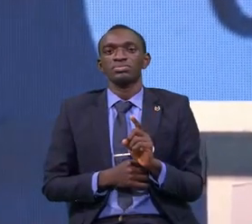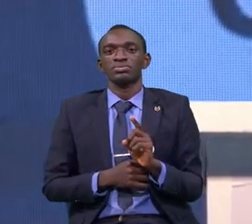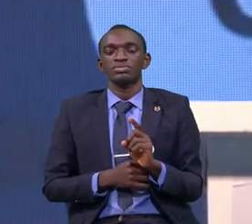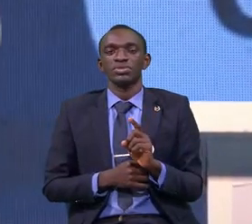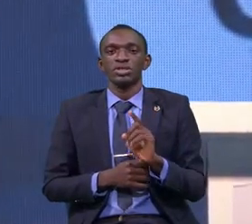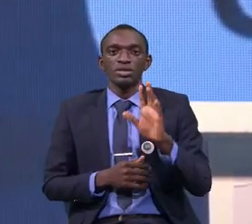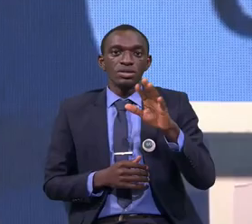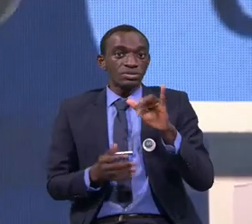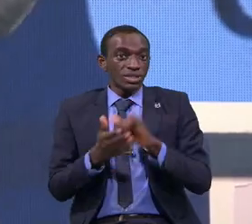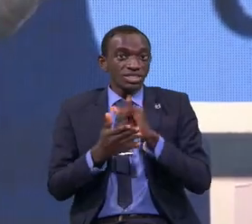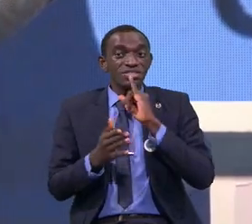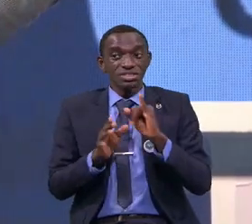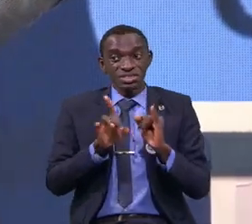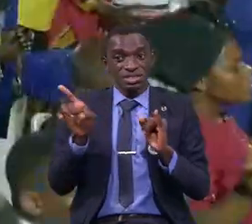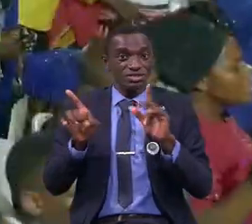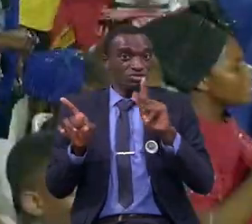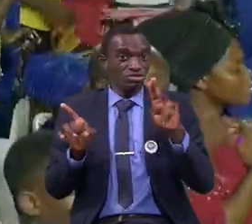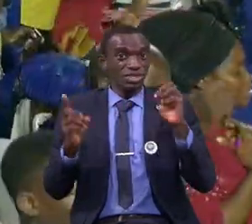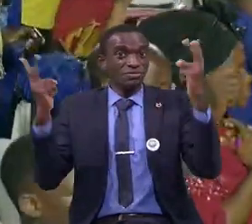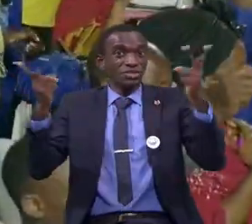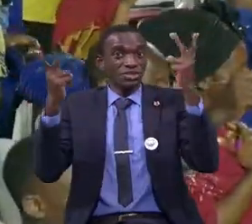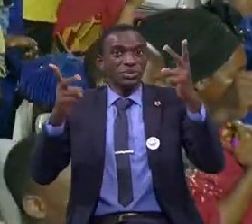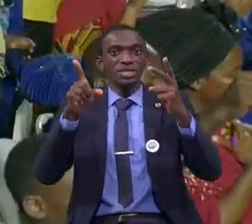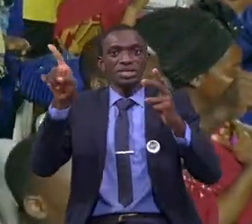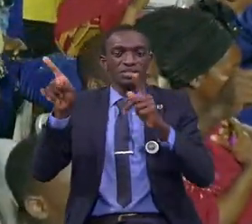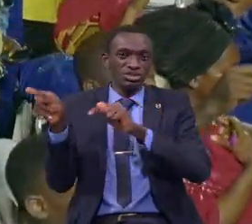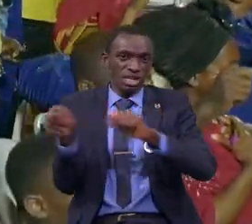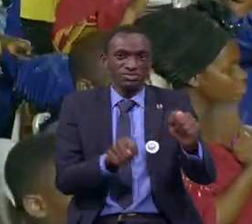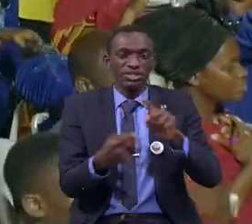That's the victory I transfer to you.